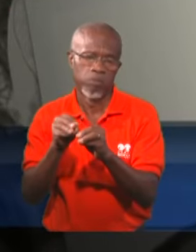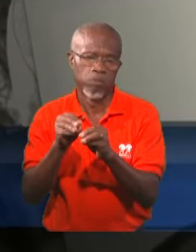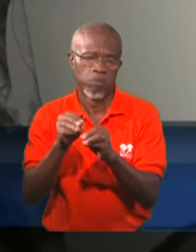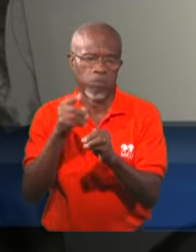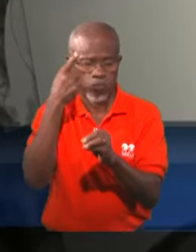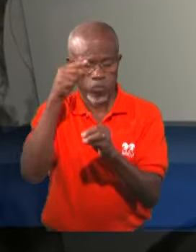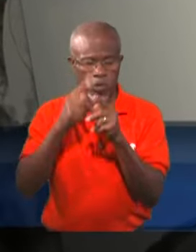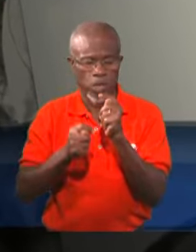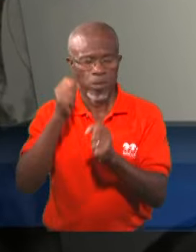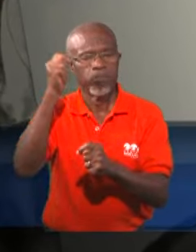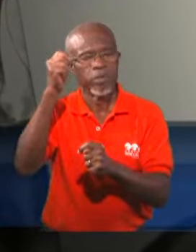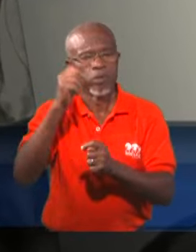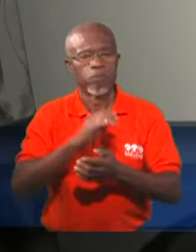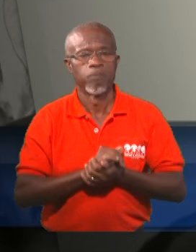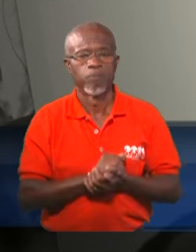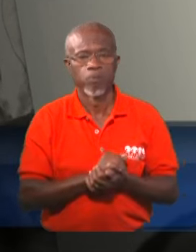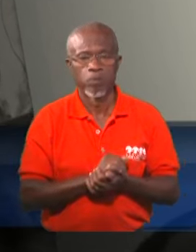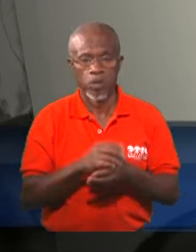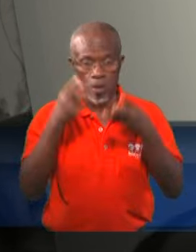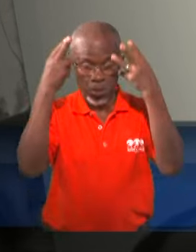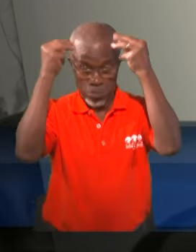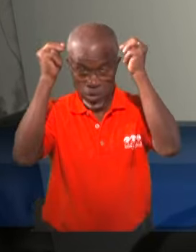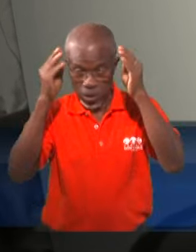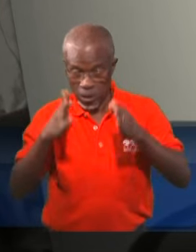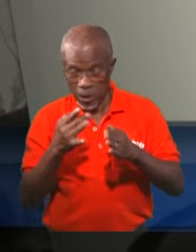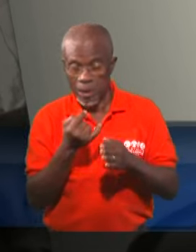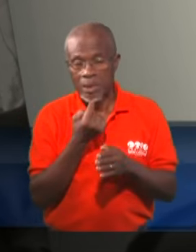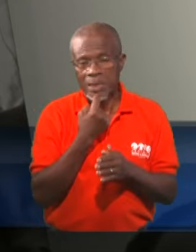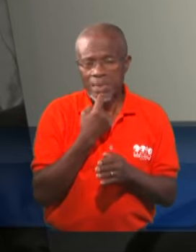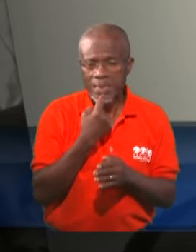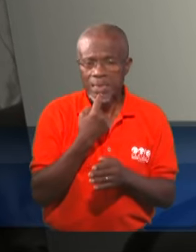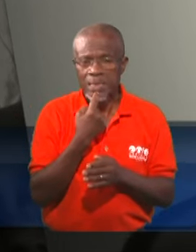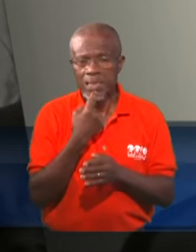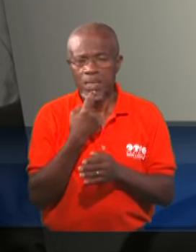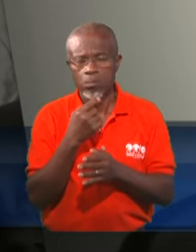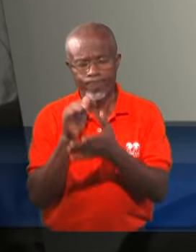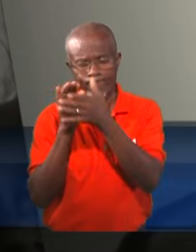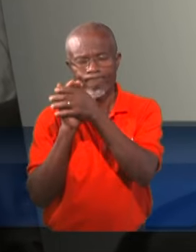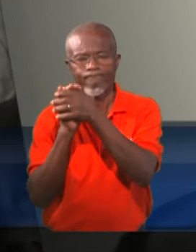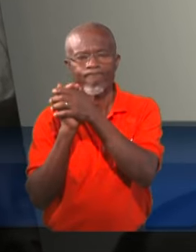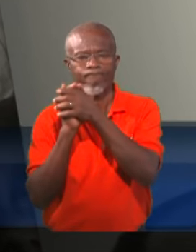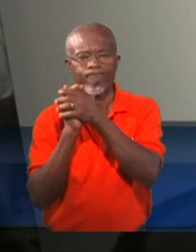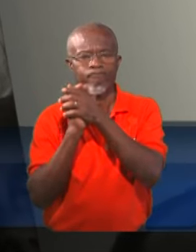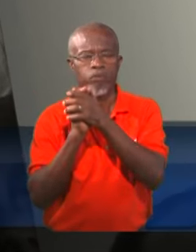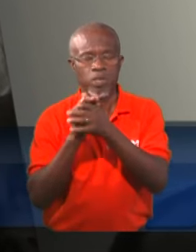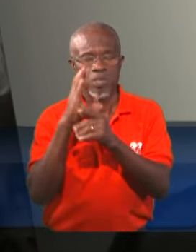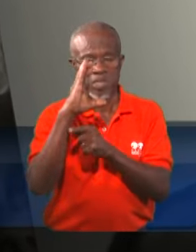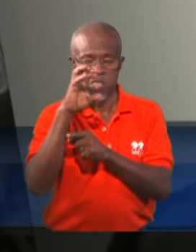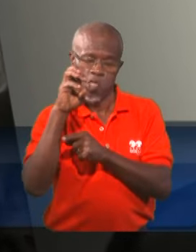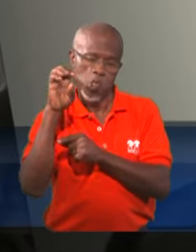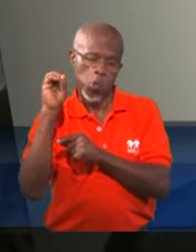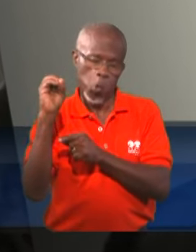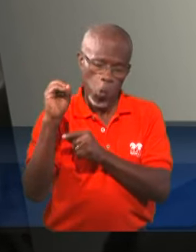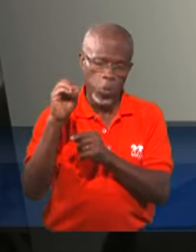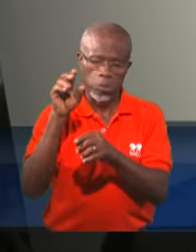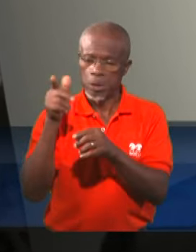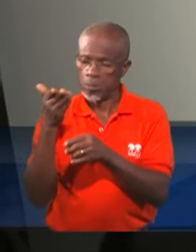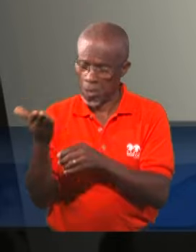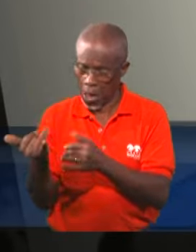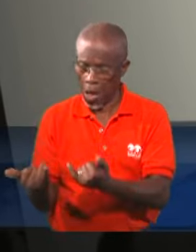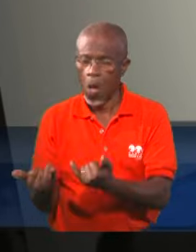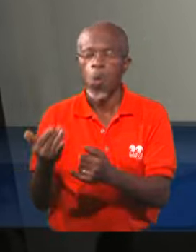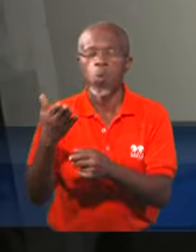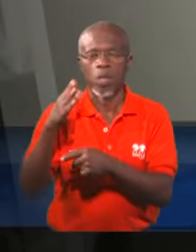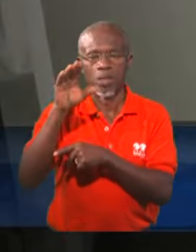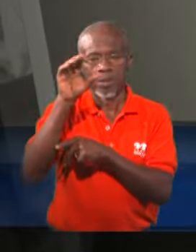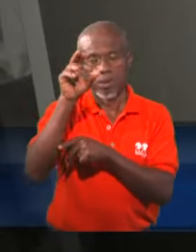literary arts. Minister Mitchell also praised Mr. De Bique as the chief executive officer of the Naparima Bowl for his contribution toward the